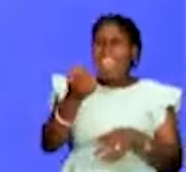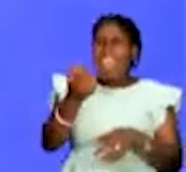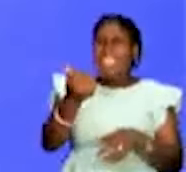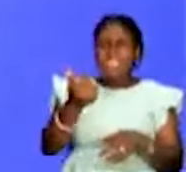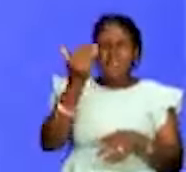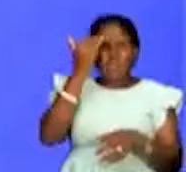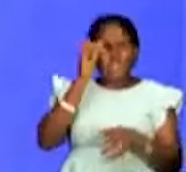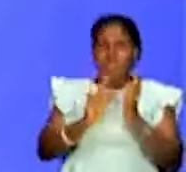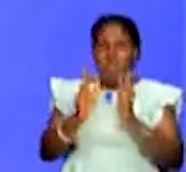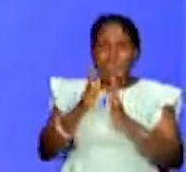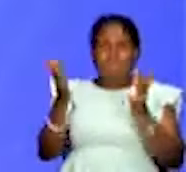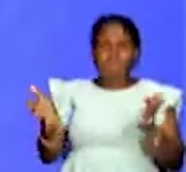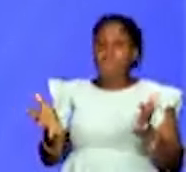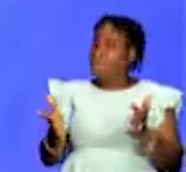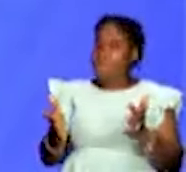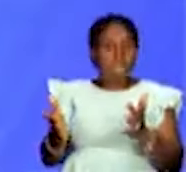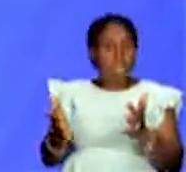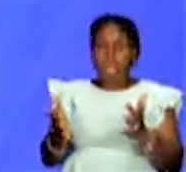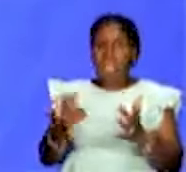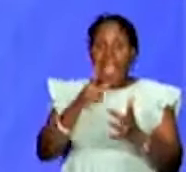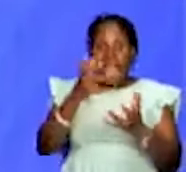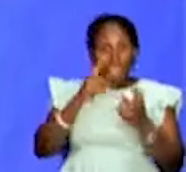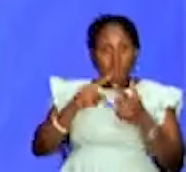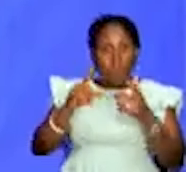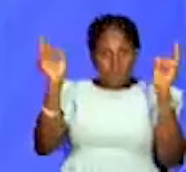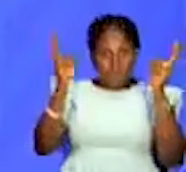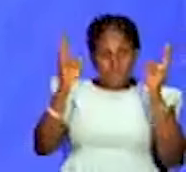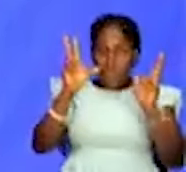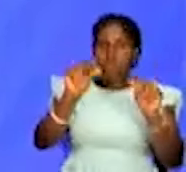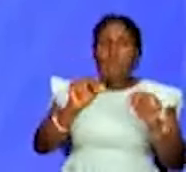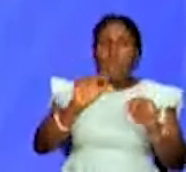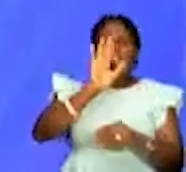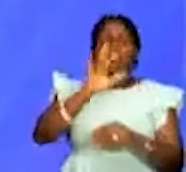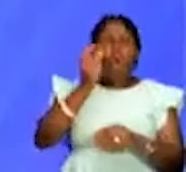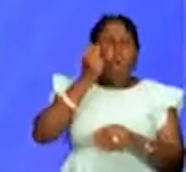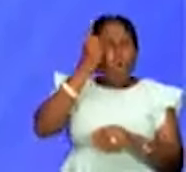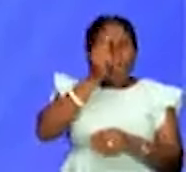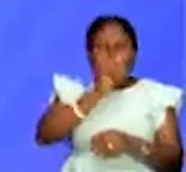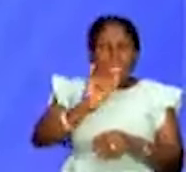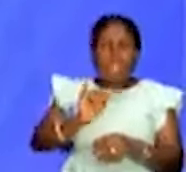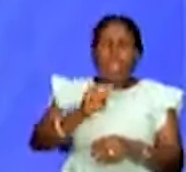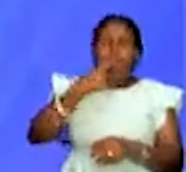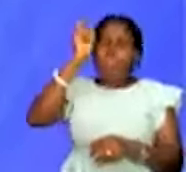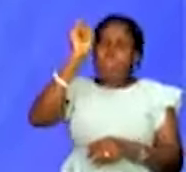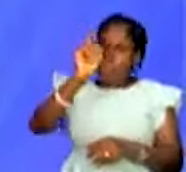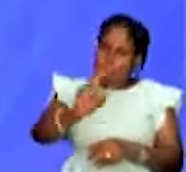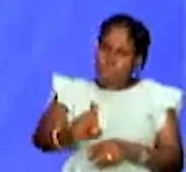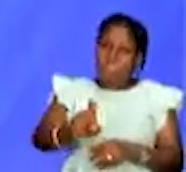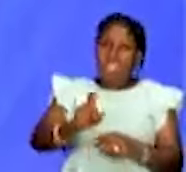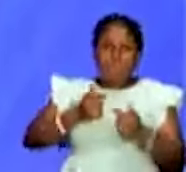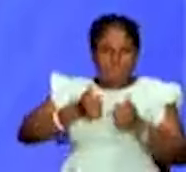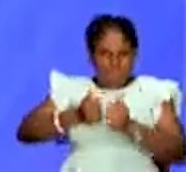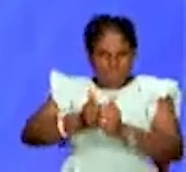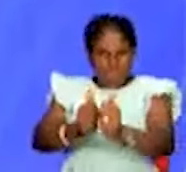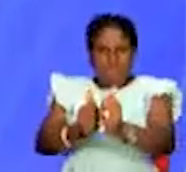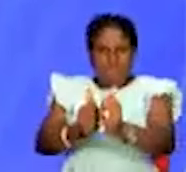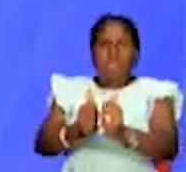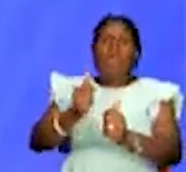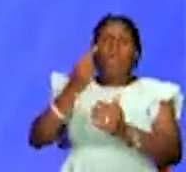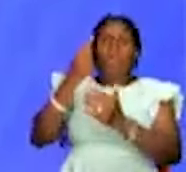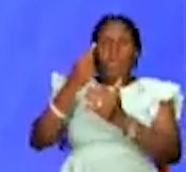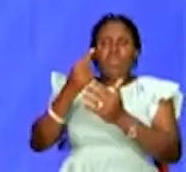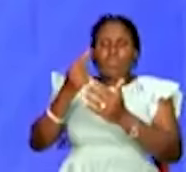No. Your understanding must be so altered and adjusted to give the Spirit room to produce